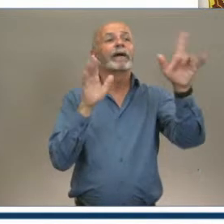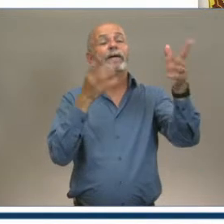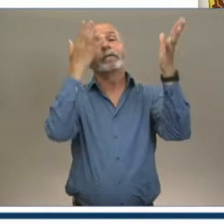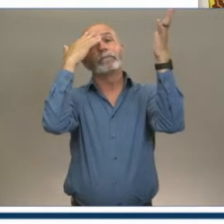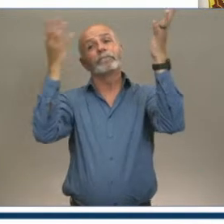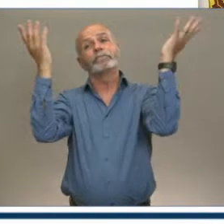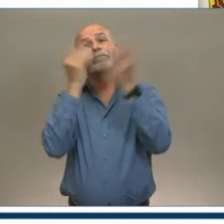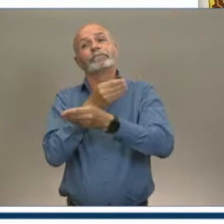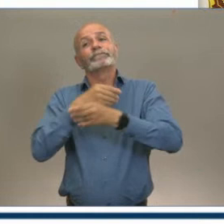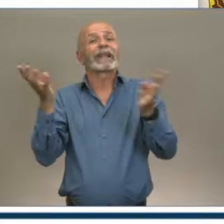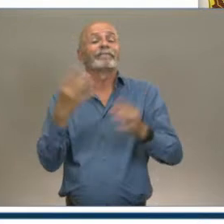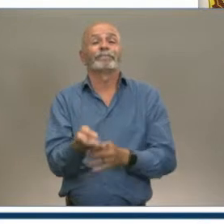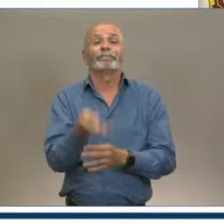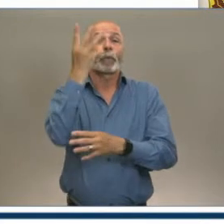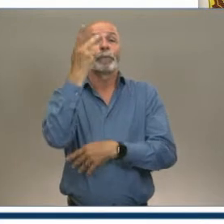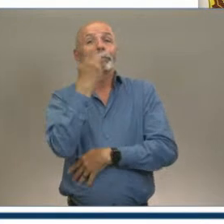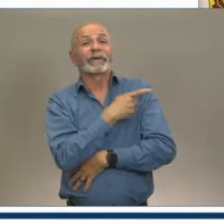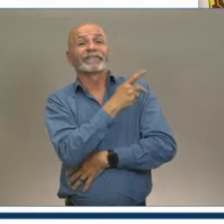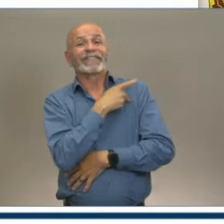substantial change from the original